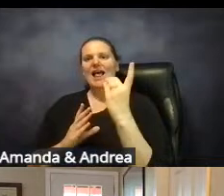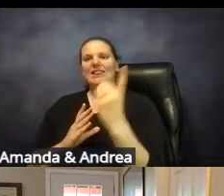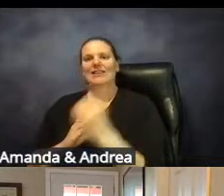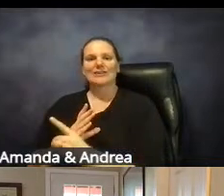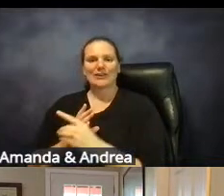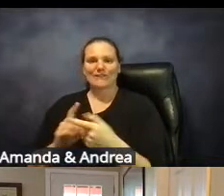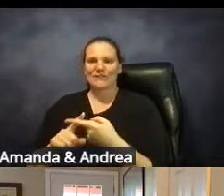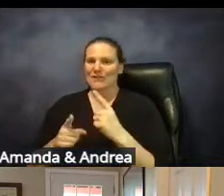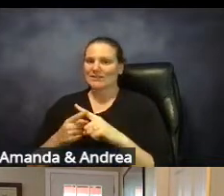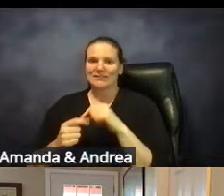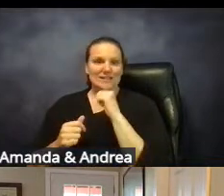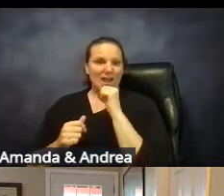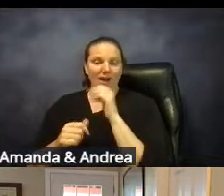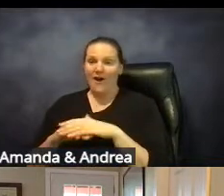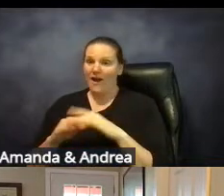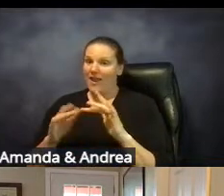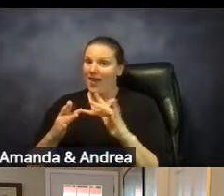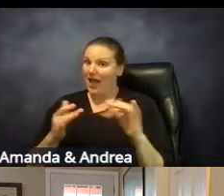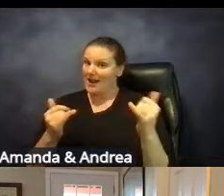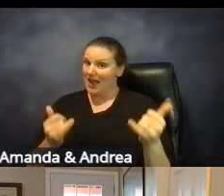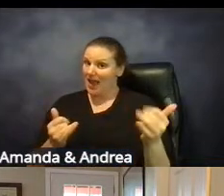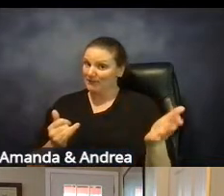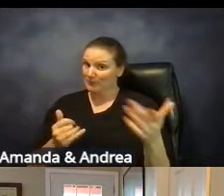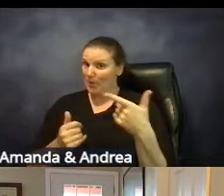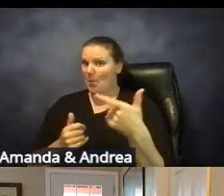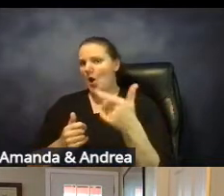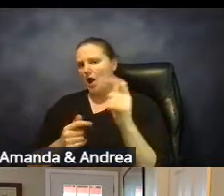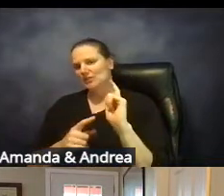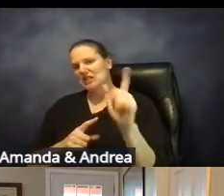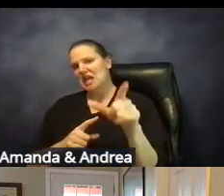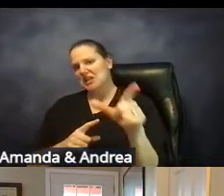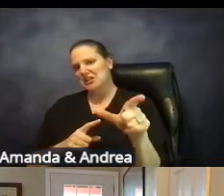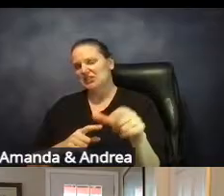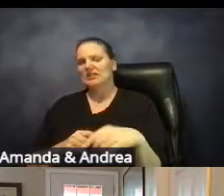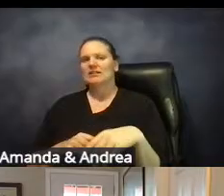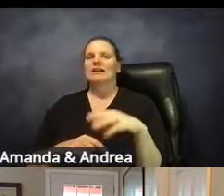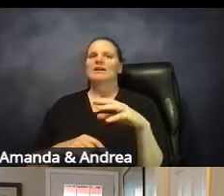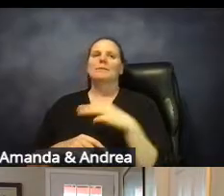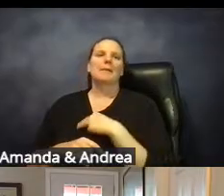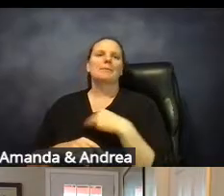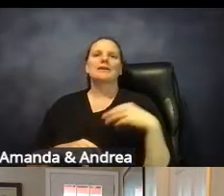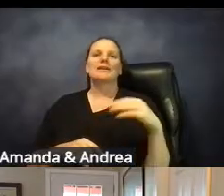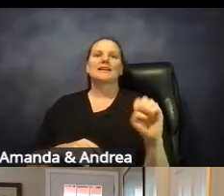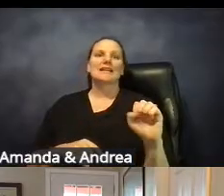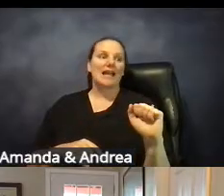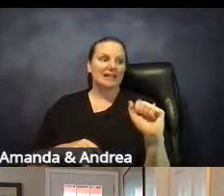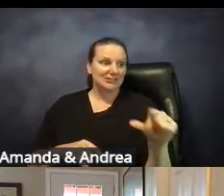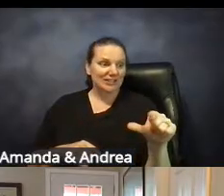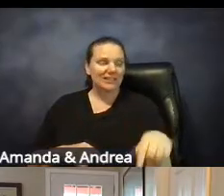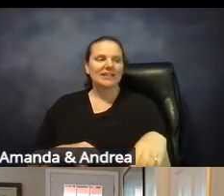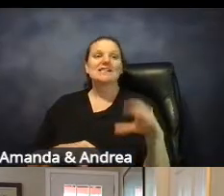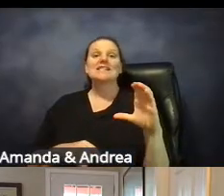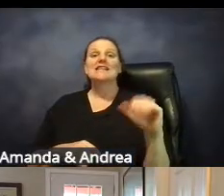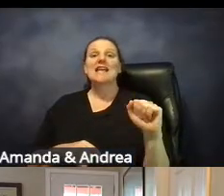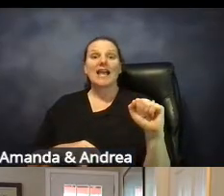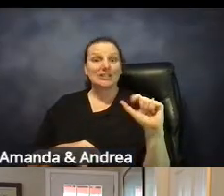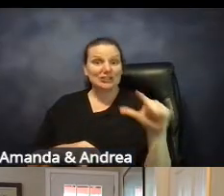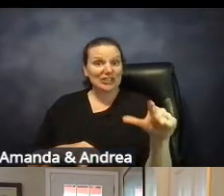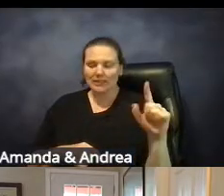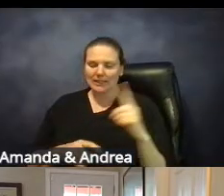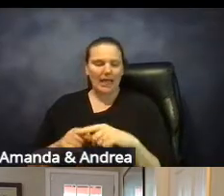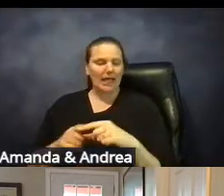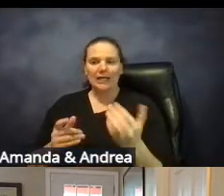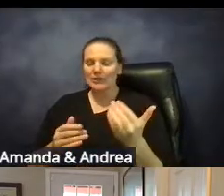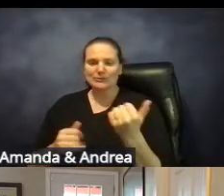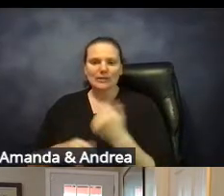not online right now, but hopefully are watching later, members of the EAG and the CAG that couldn't be here today, my hope